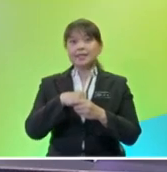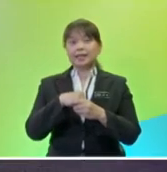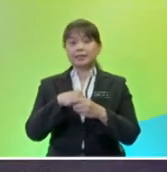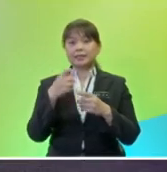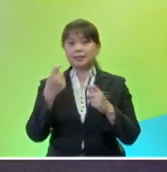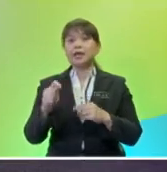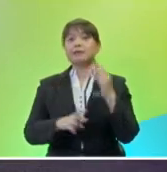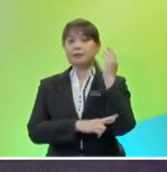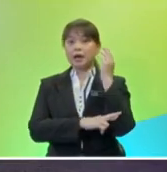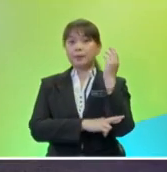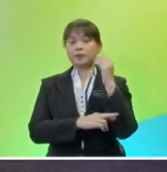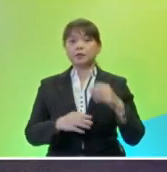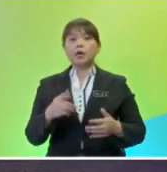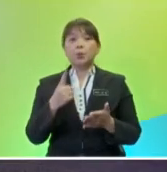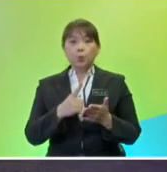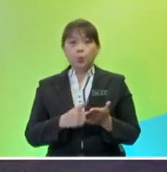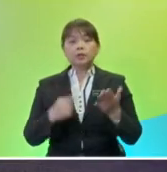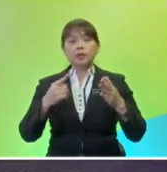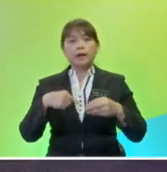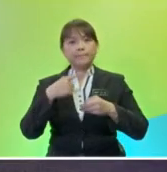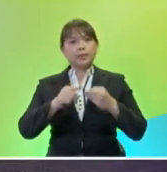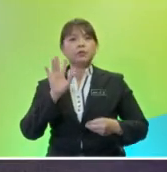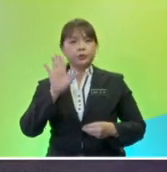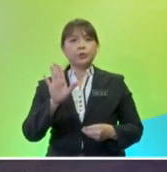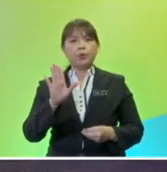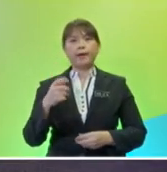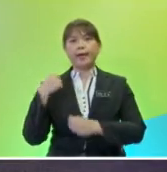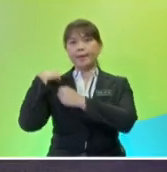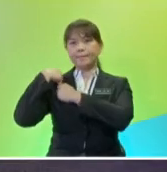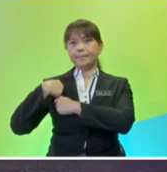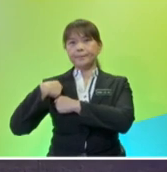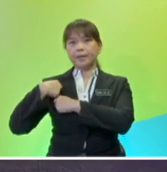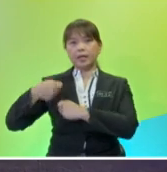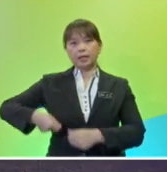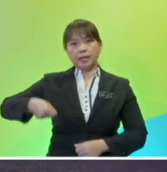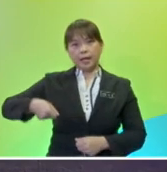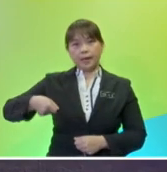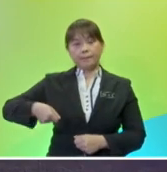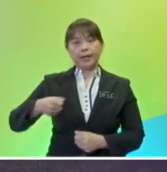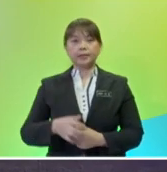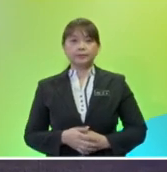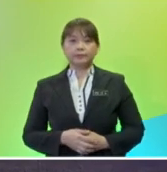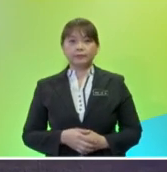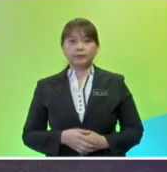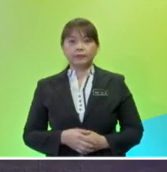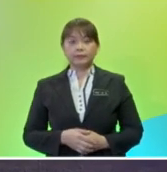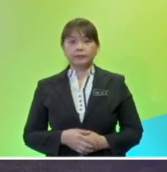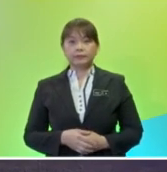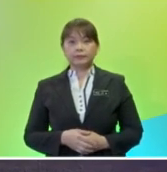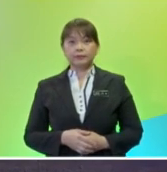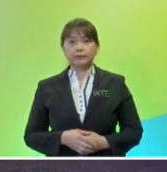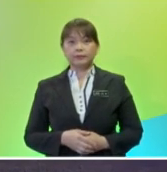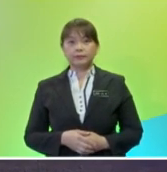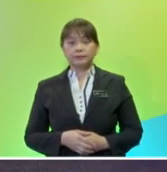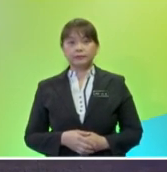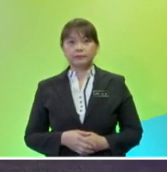Shafika, what about your handbag? Your handbag has magnets on it? Oh, it does, teacher. Uh-huh. That's a good example. Yes.